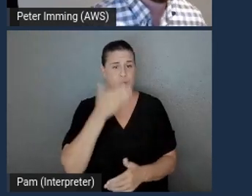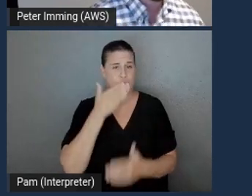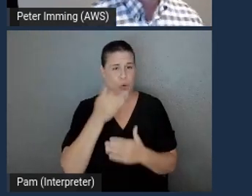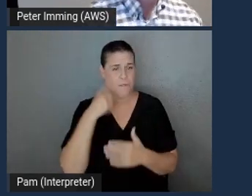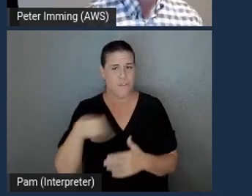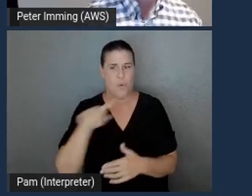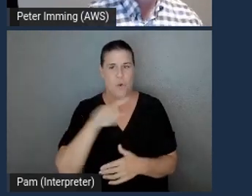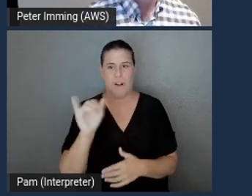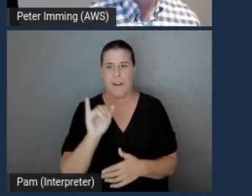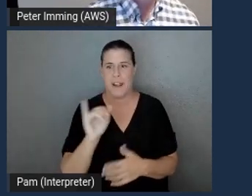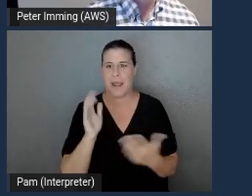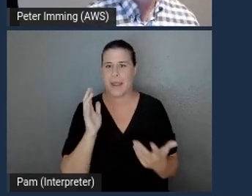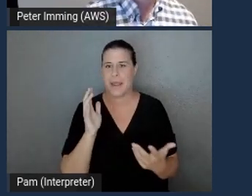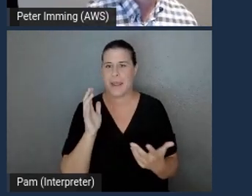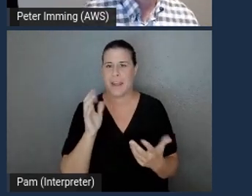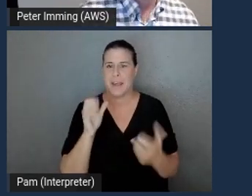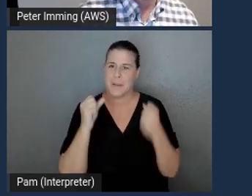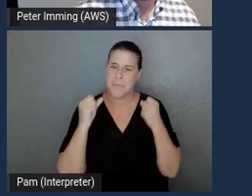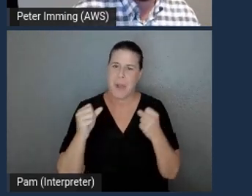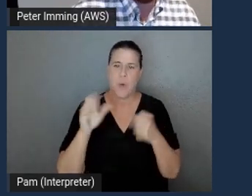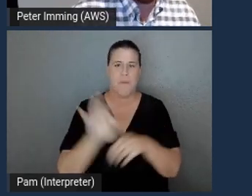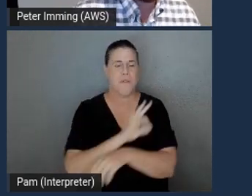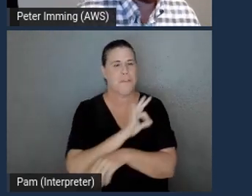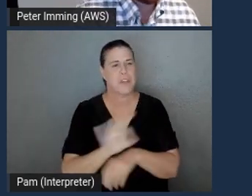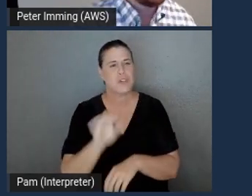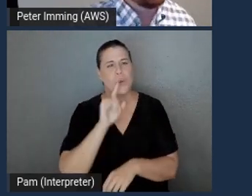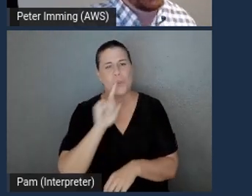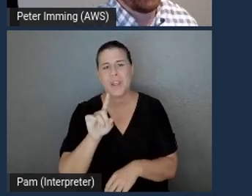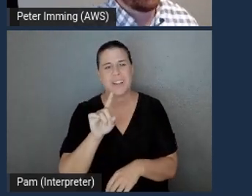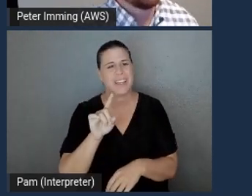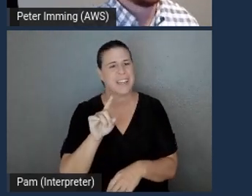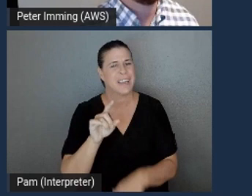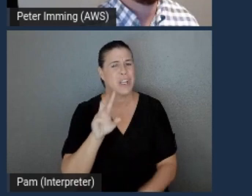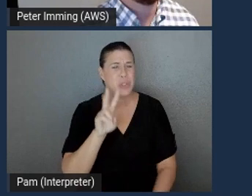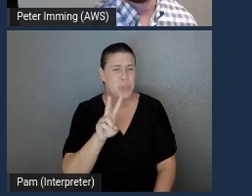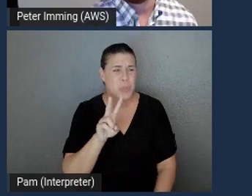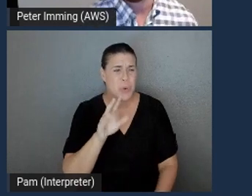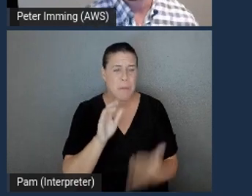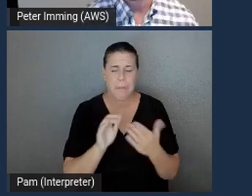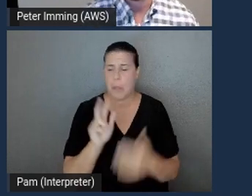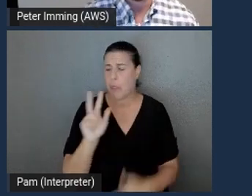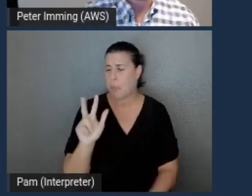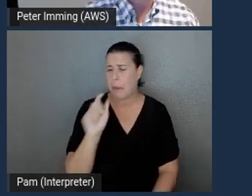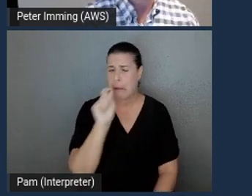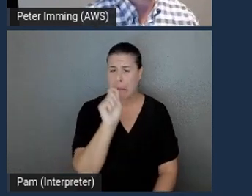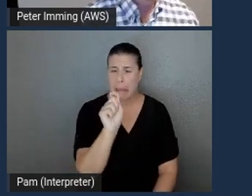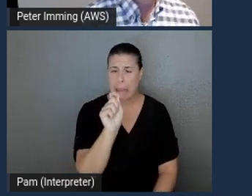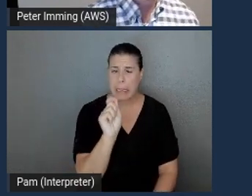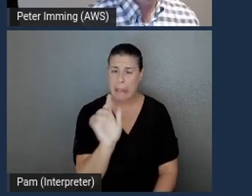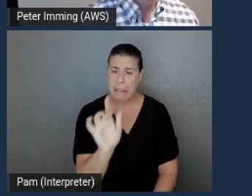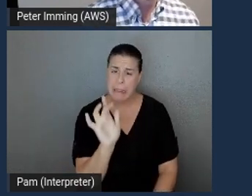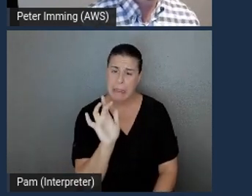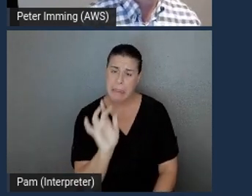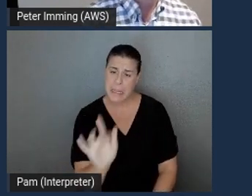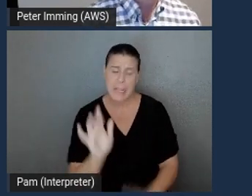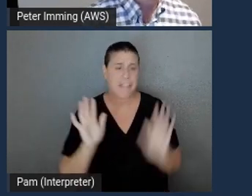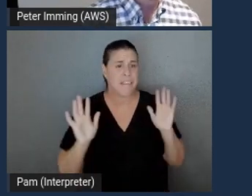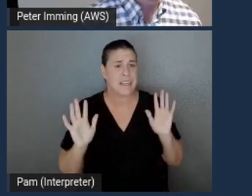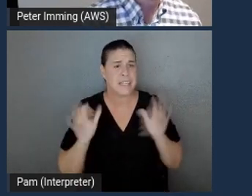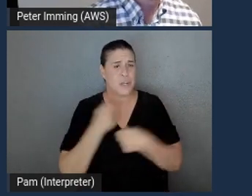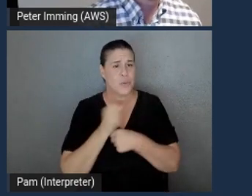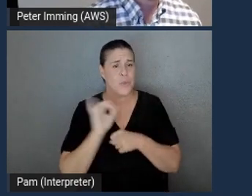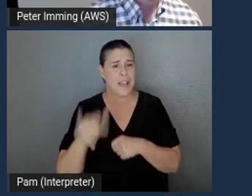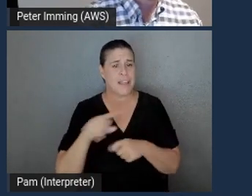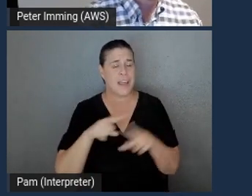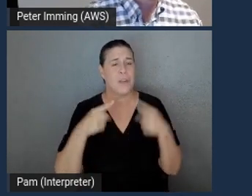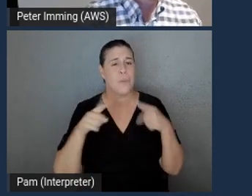a powerful feature. Really, it's about 2, maybe 3 clicks at the most to create this. Now, while we're doing